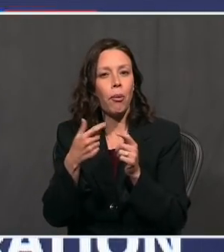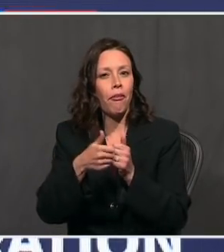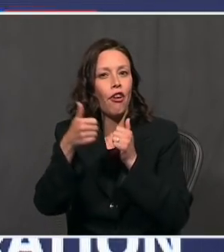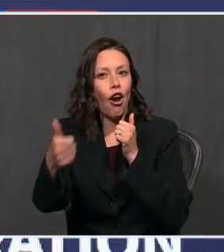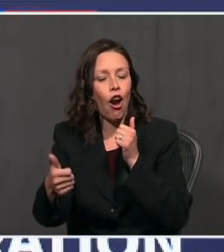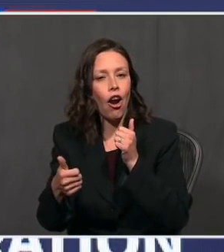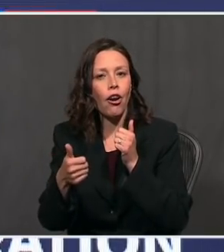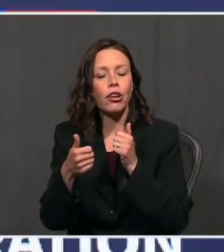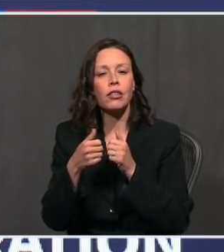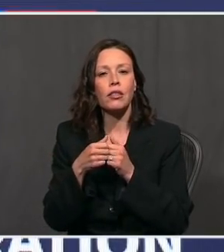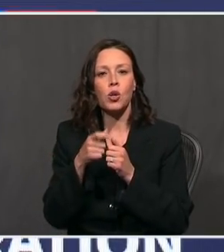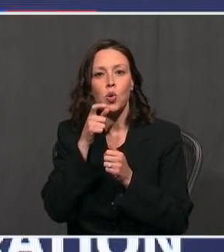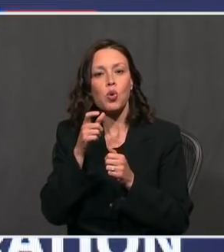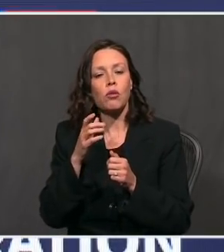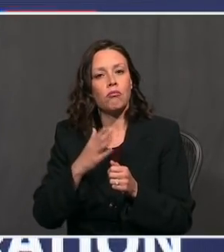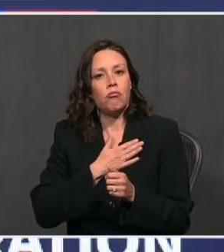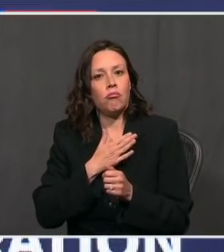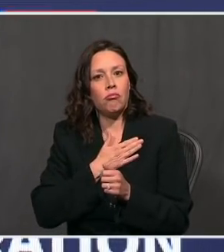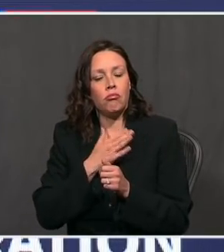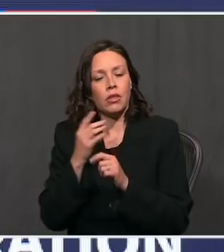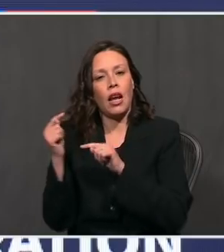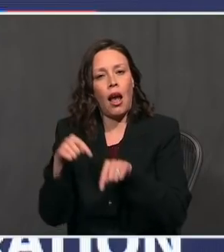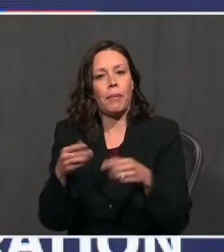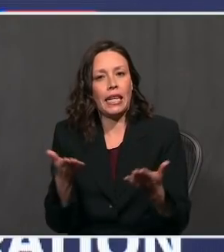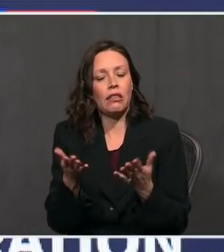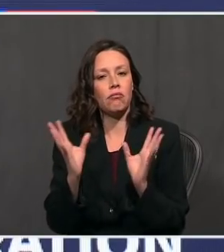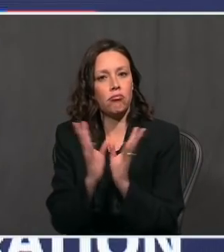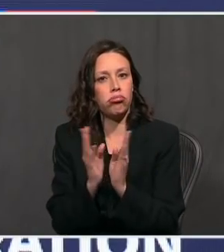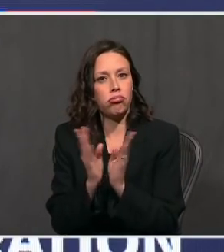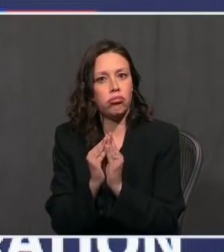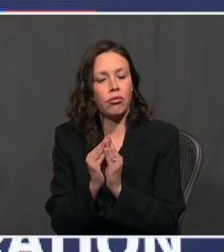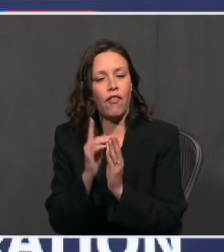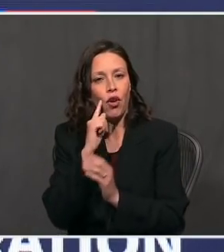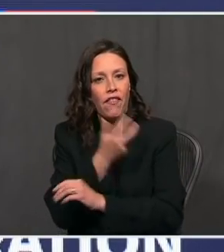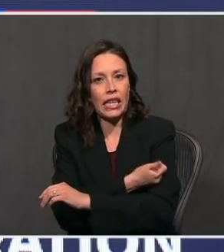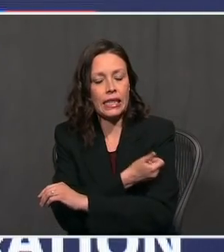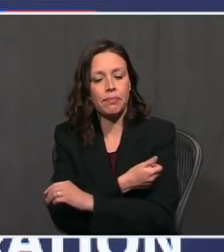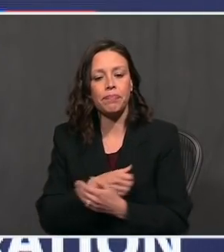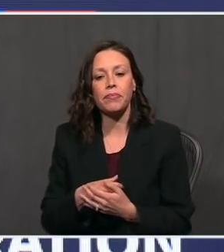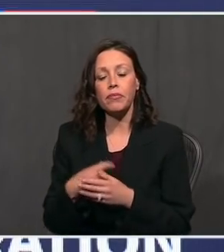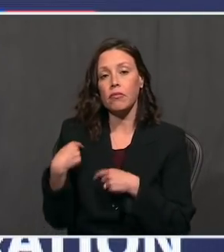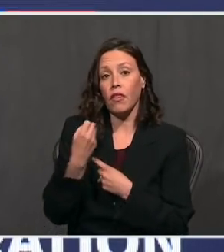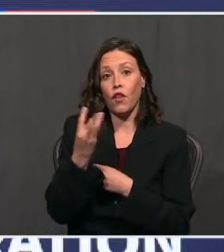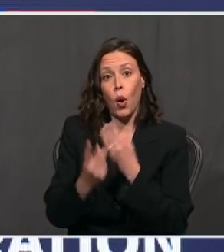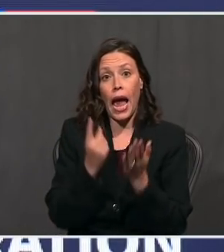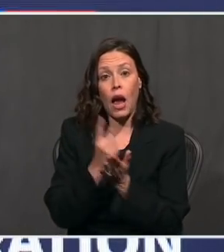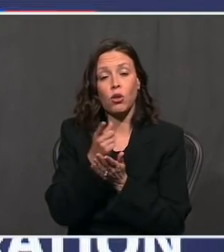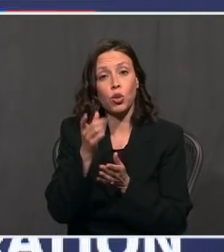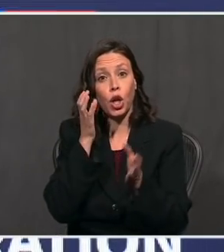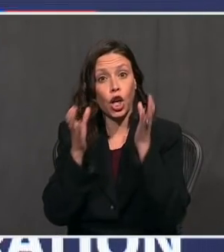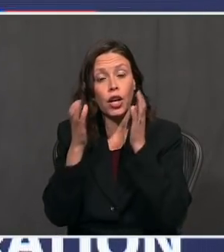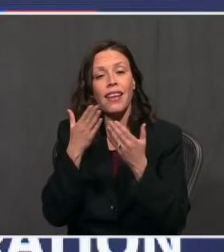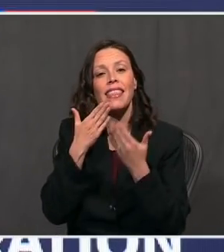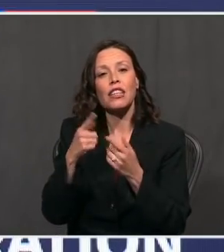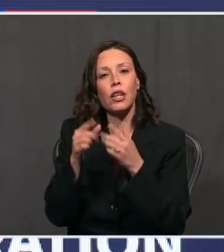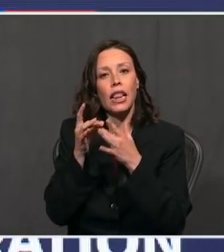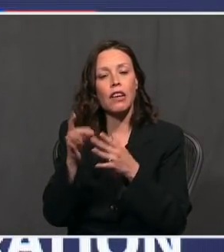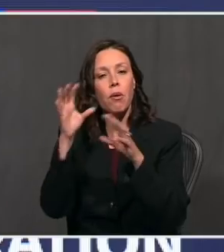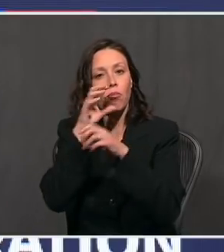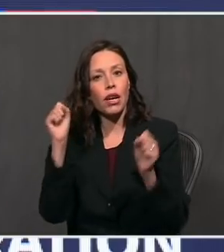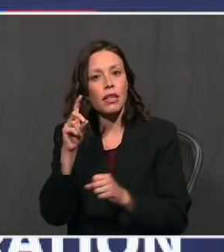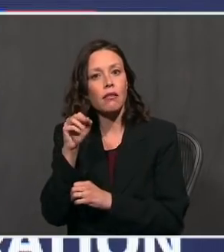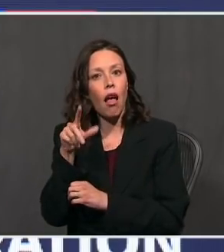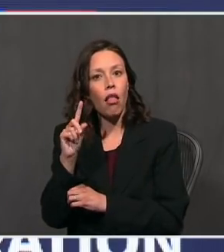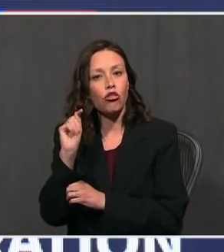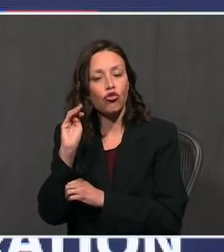to take in this vaccine summit. As you heard today over the last several hours, thanks to the leadership of President Donald